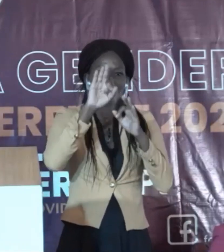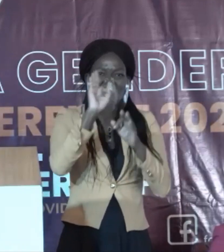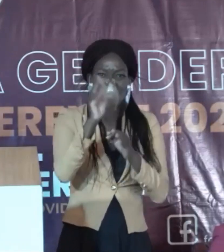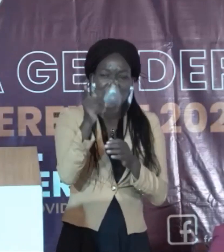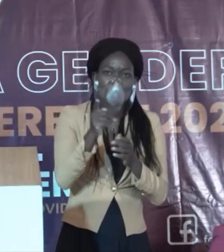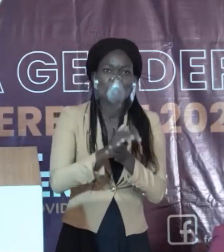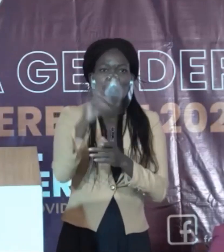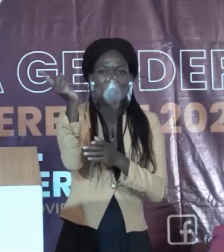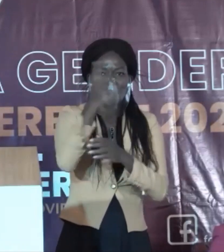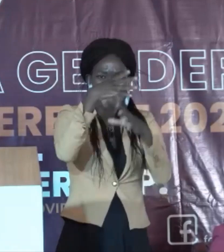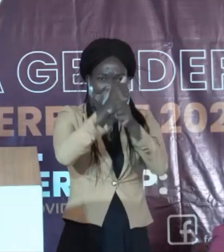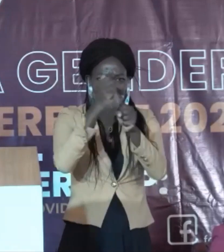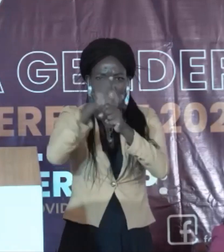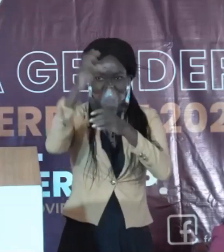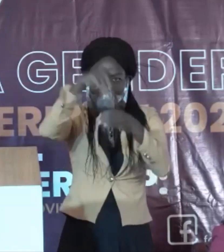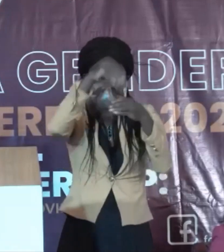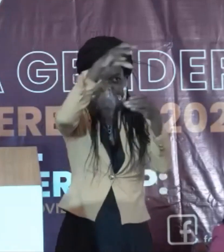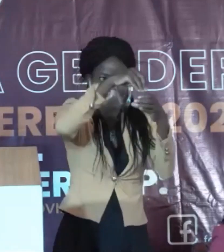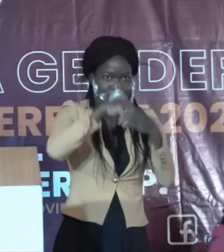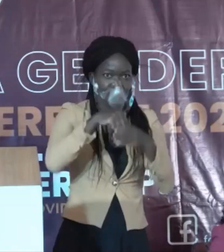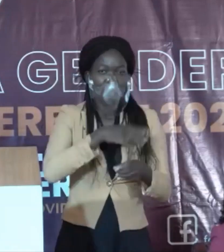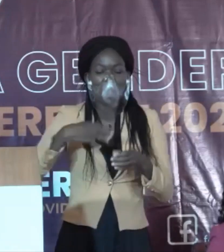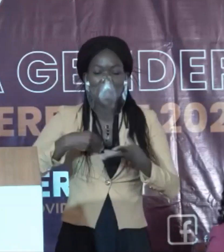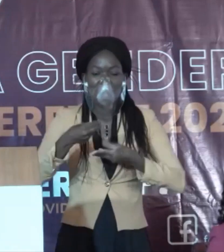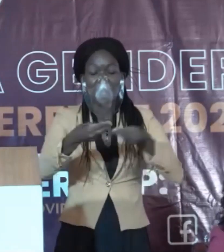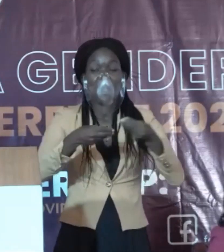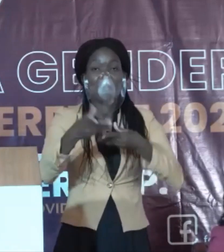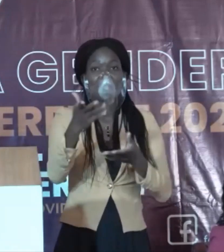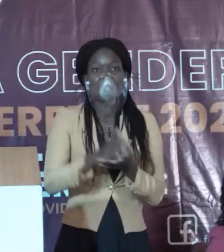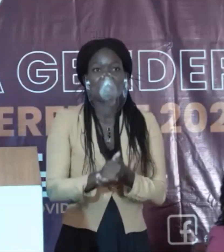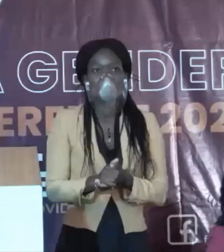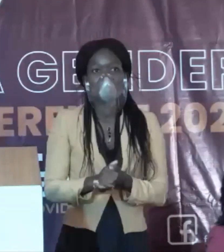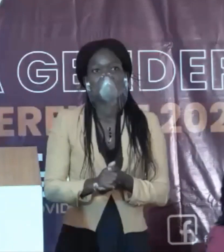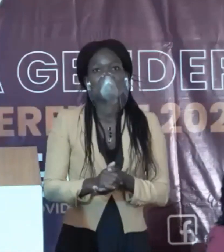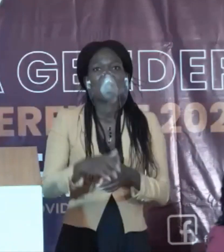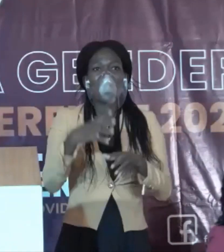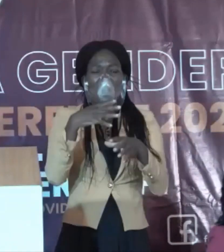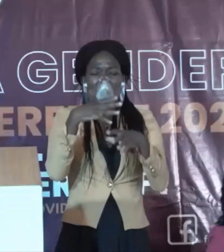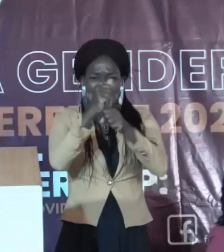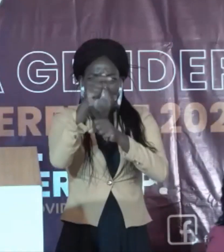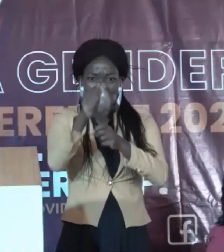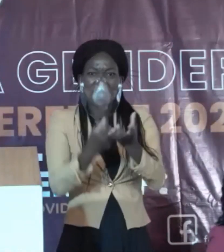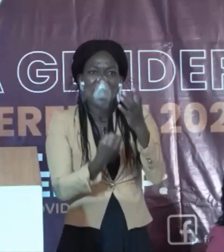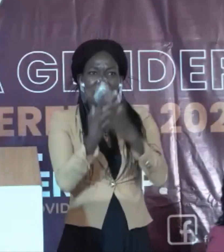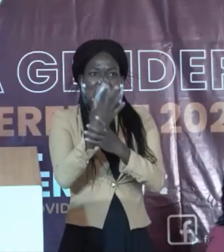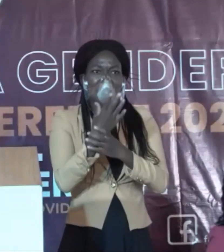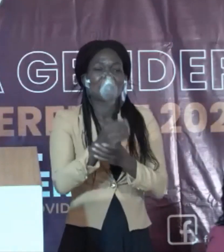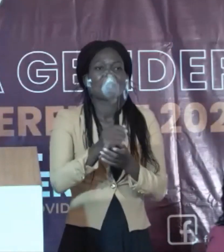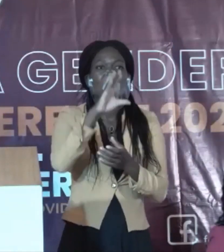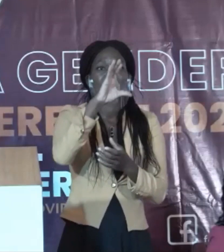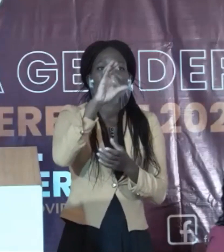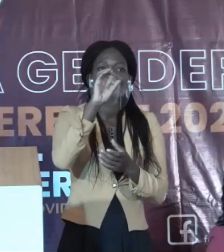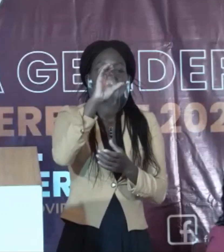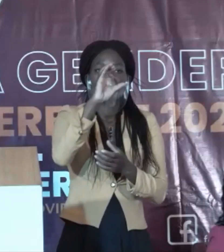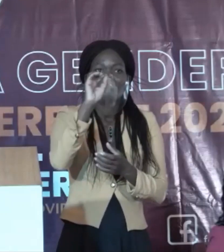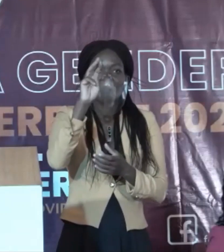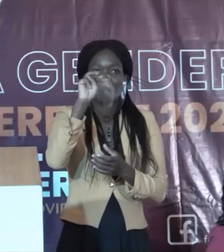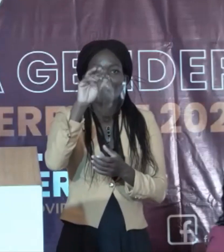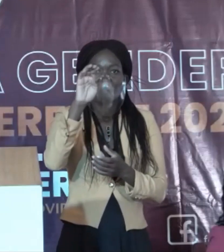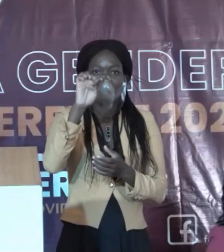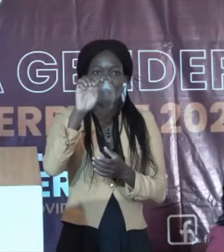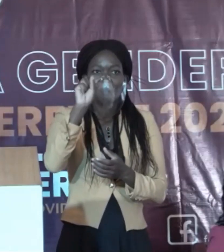CONFIB, formerly known as FEMCOM, was established by the COMESA heads of state and governments in